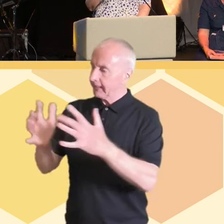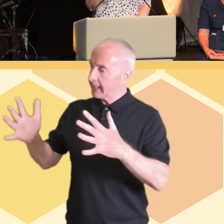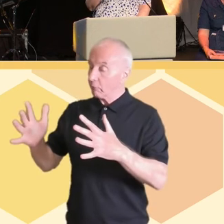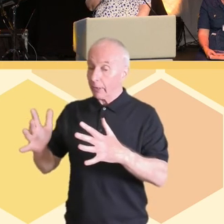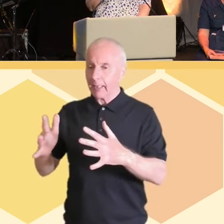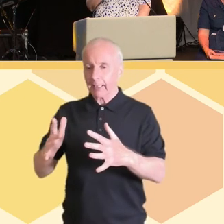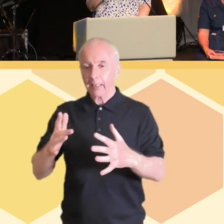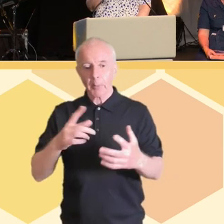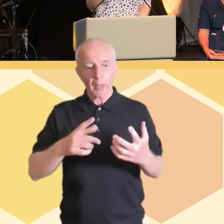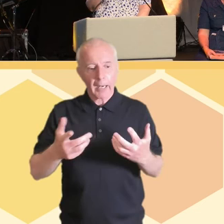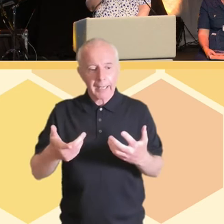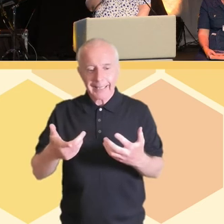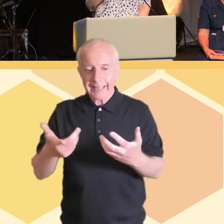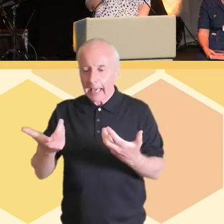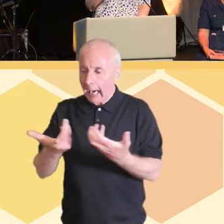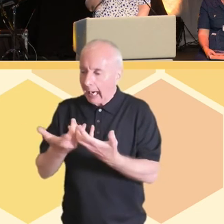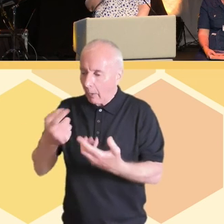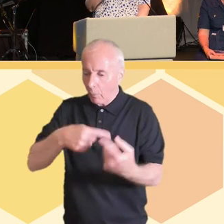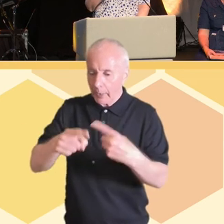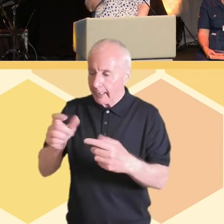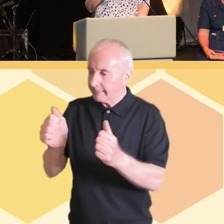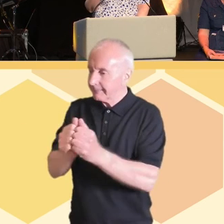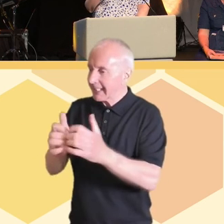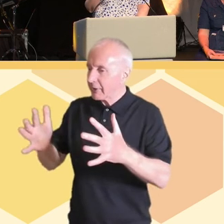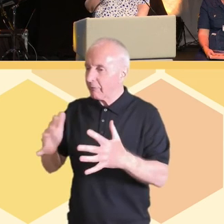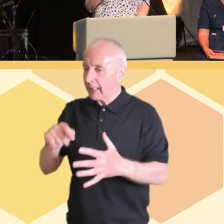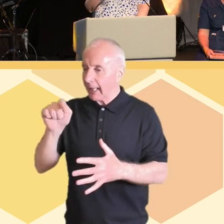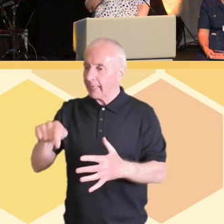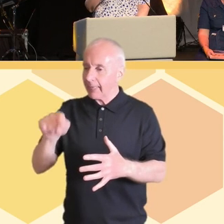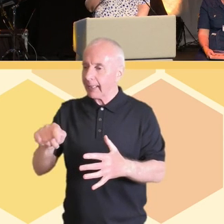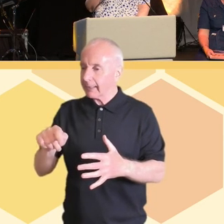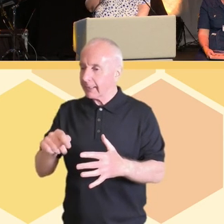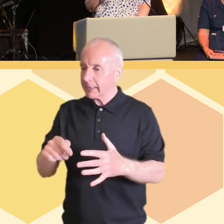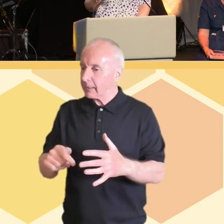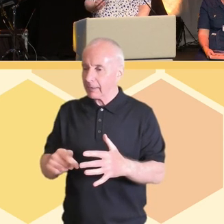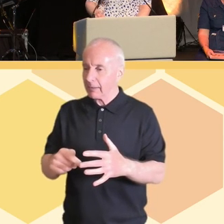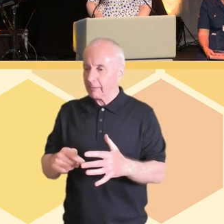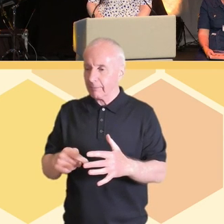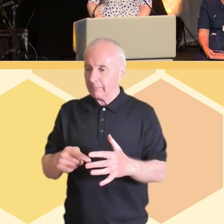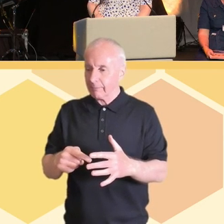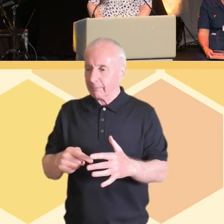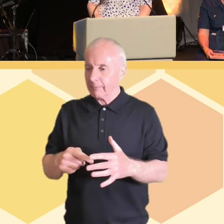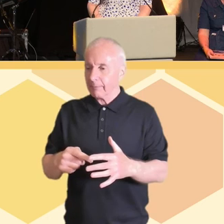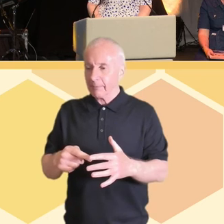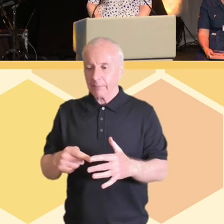way that we disagree, the way that we do it. Thank you.